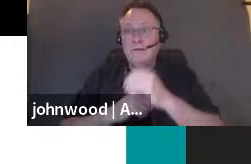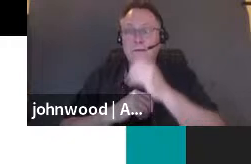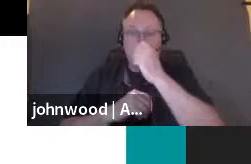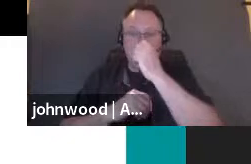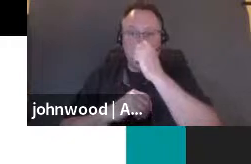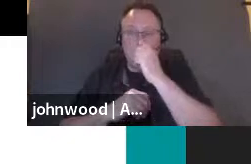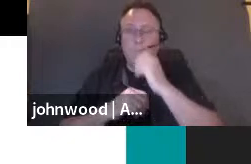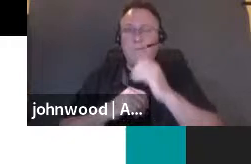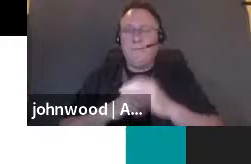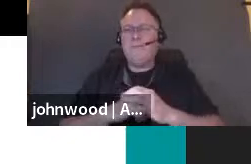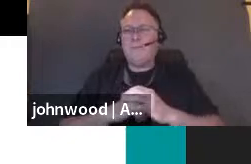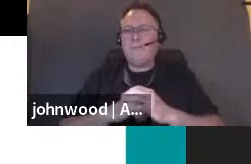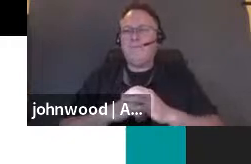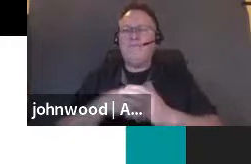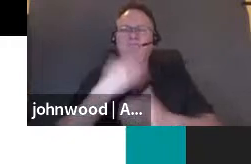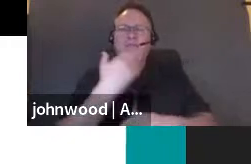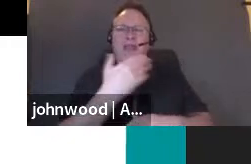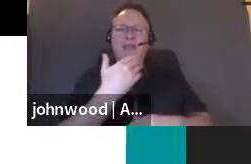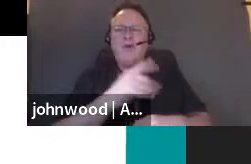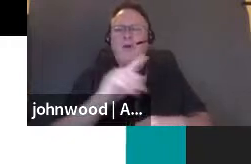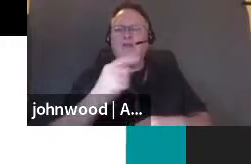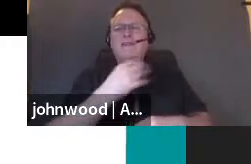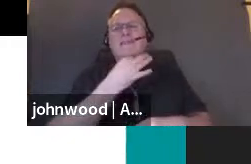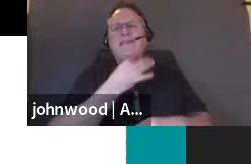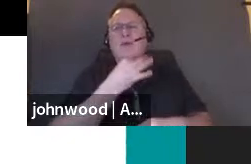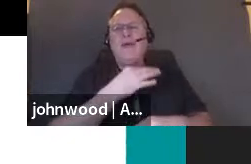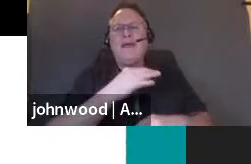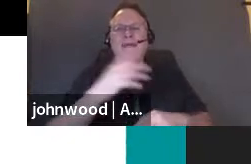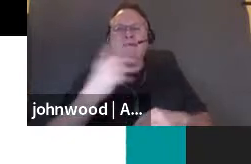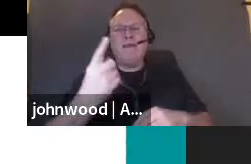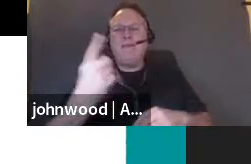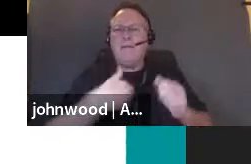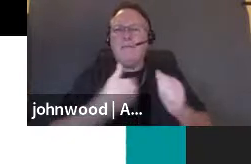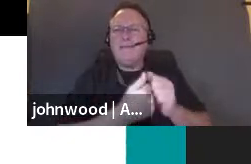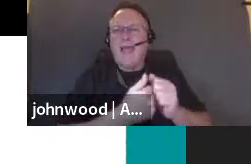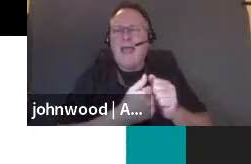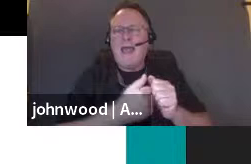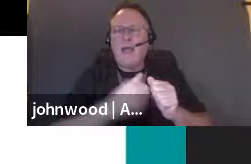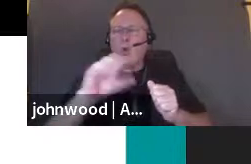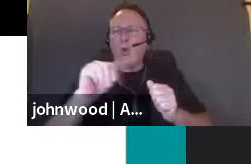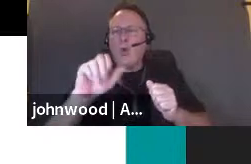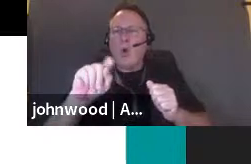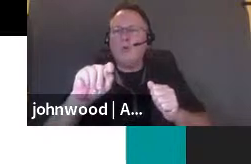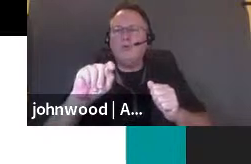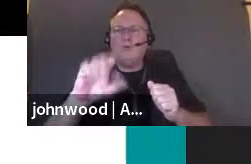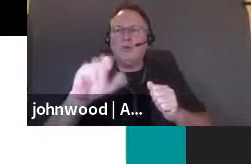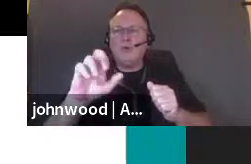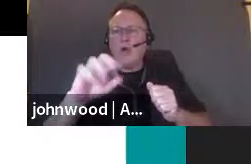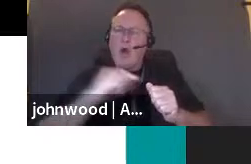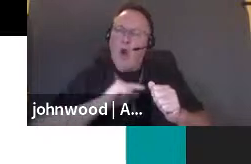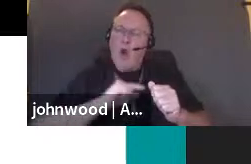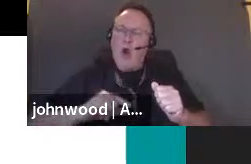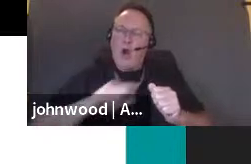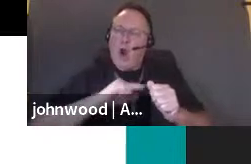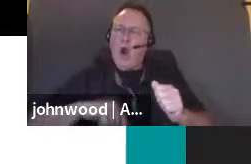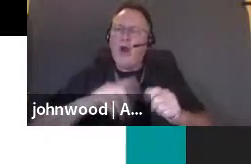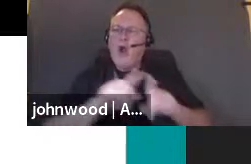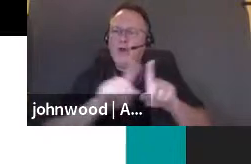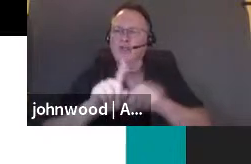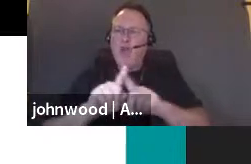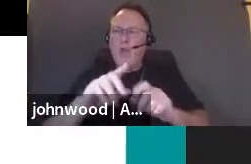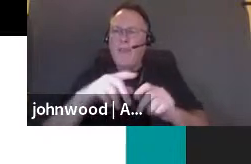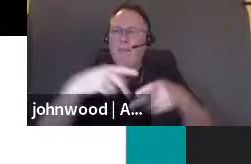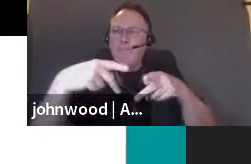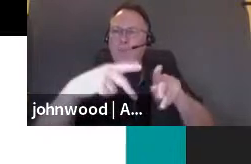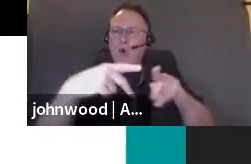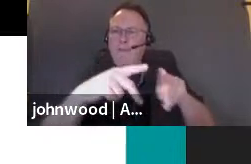Thank you. I was just curious if there were any updates related to the Coast Guard and the permitting process. Thank you. Yeah, good